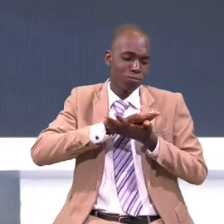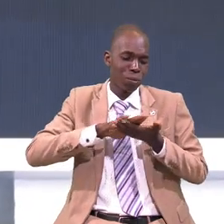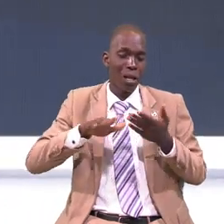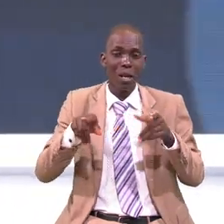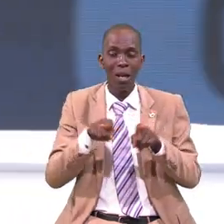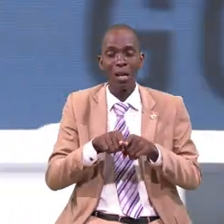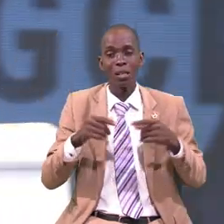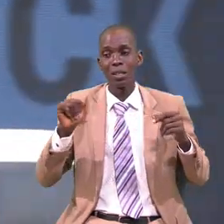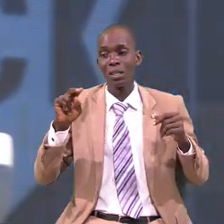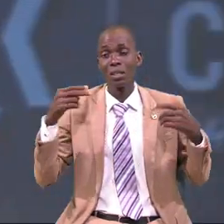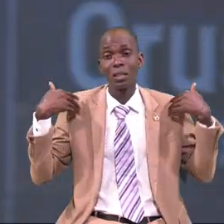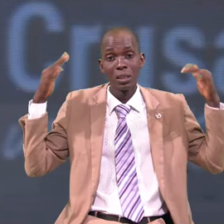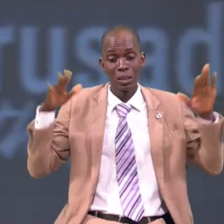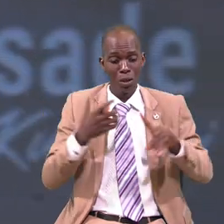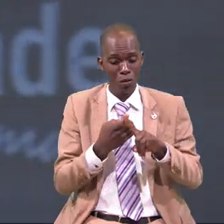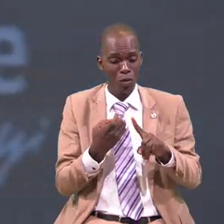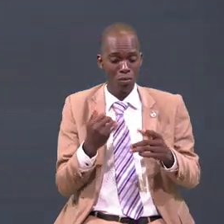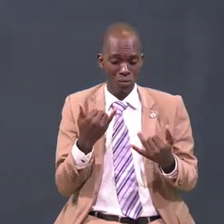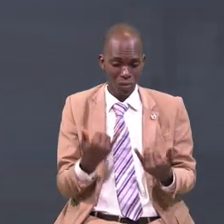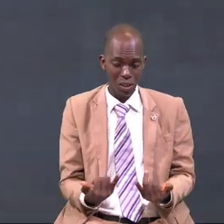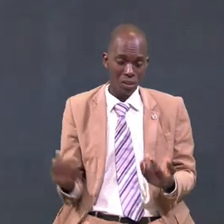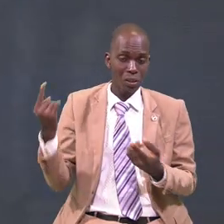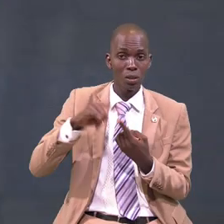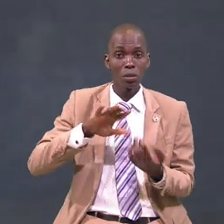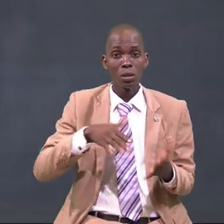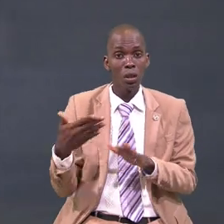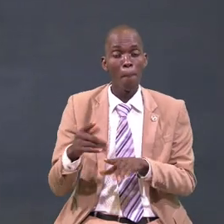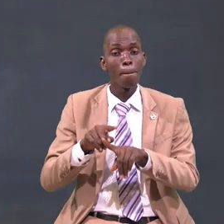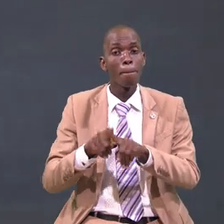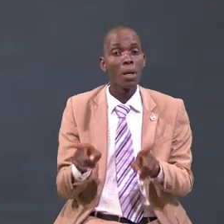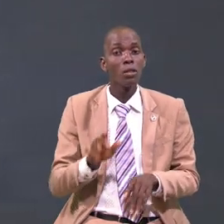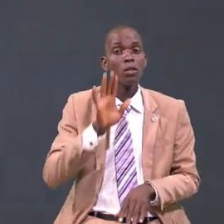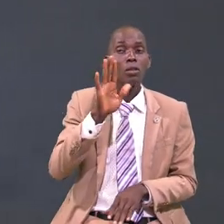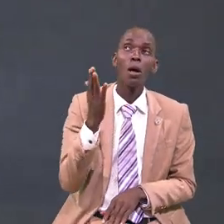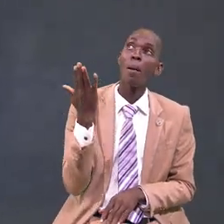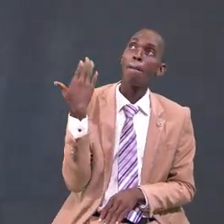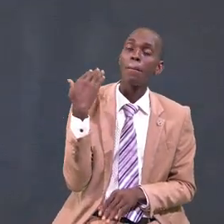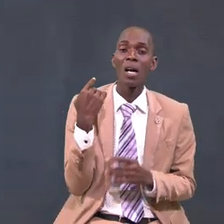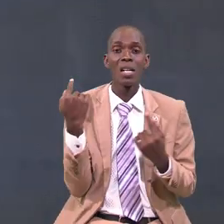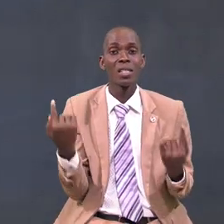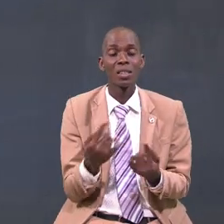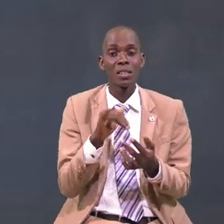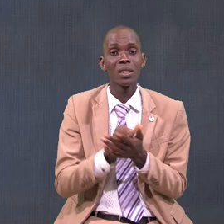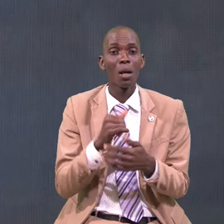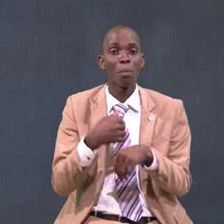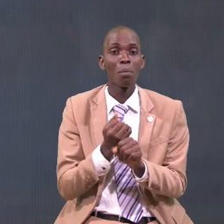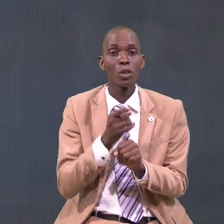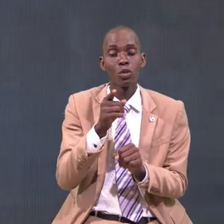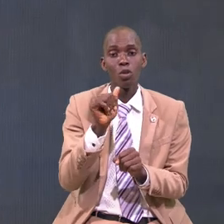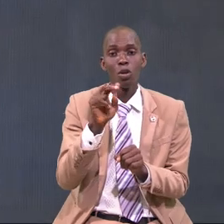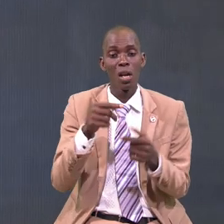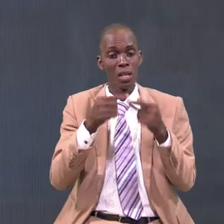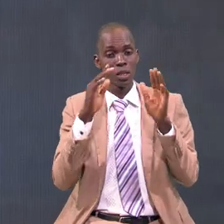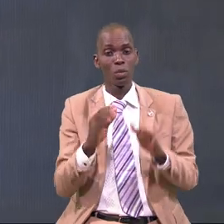now until you die. That past sin that makes you an enemy of God is still